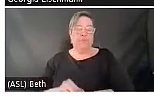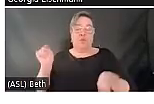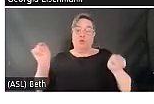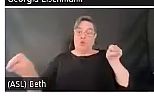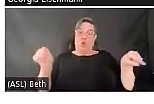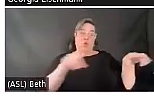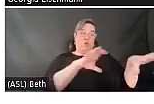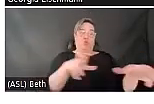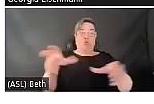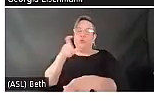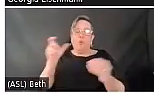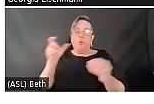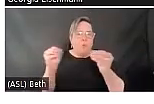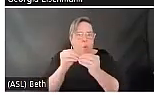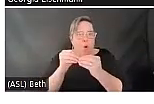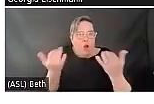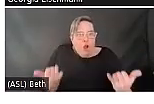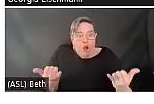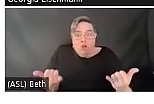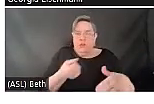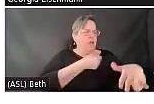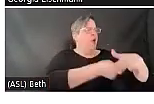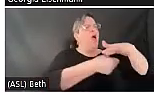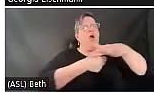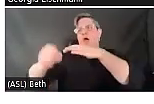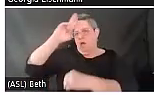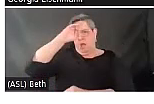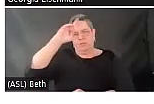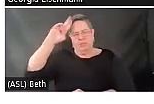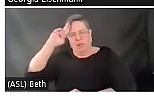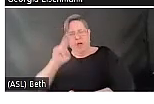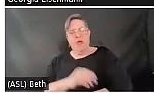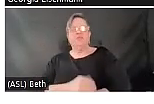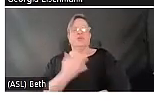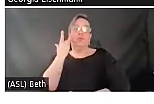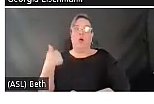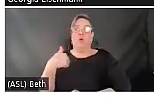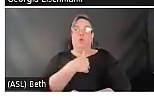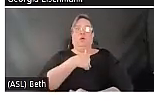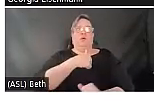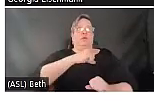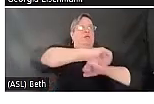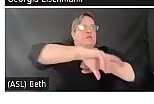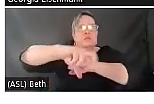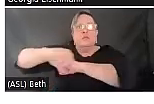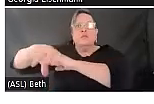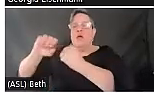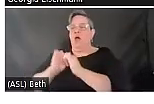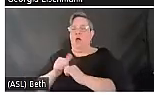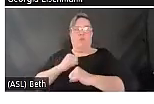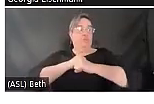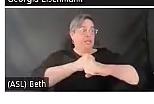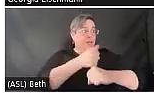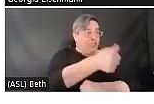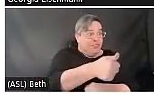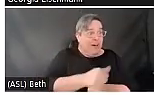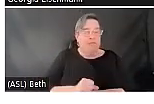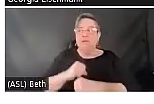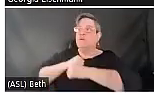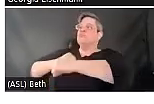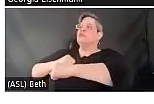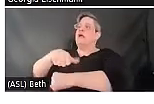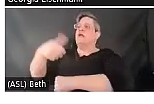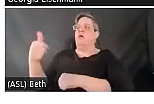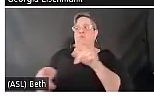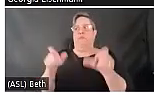right? And so there's opportunity here to talk a little bit about how we protect ourselves and protect others. So how is RSV